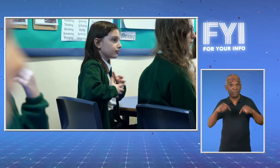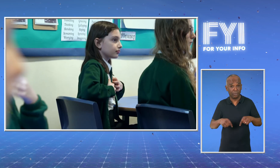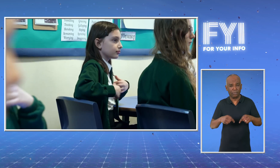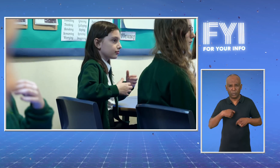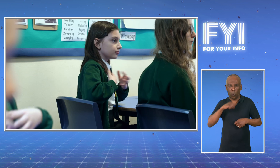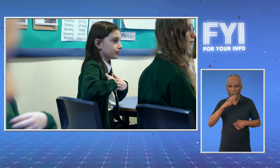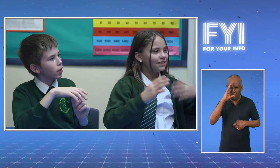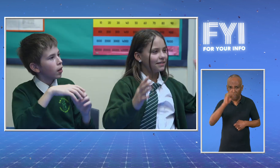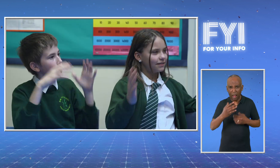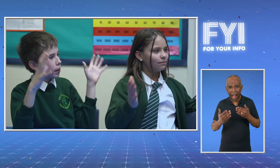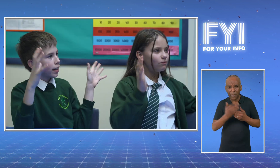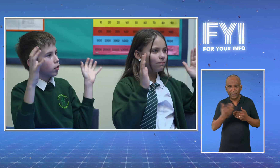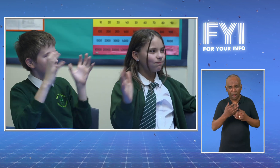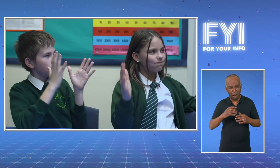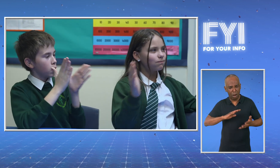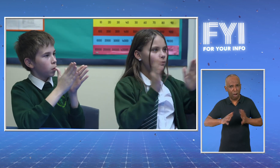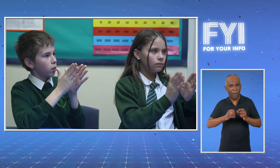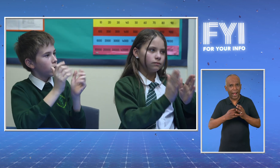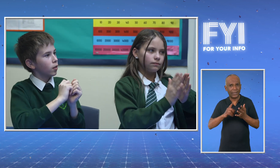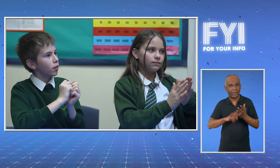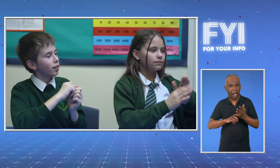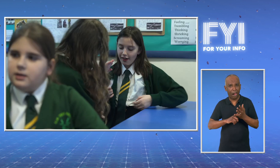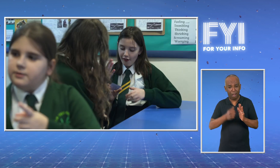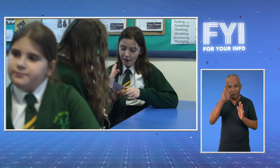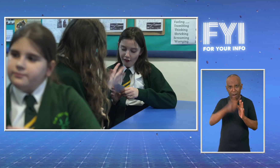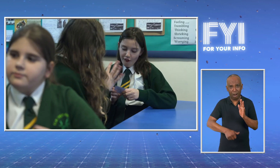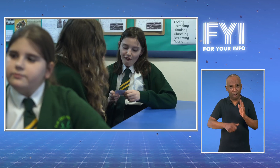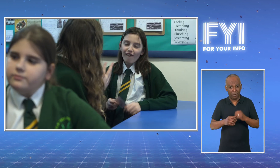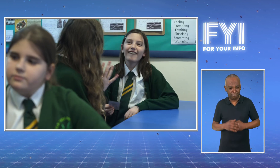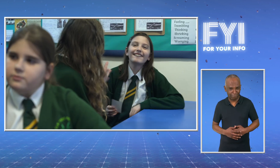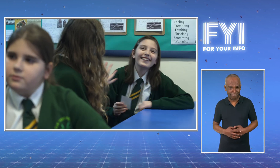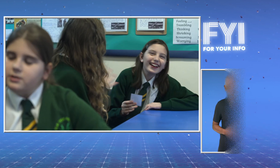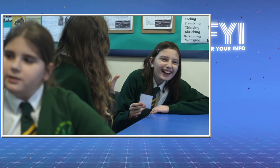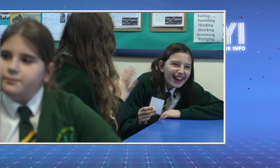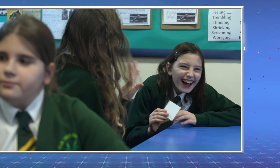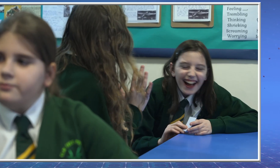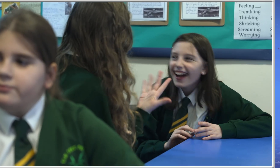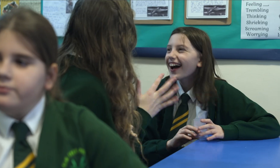we'll keep you up to date on when the BSL GCSE is eventually introduced.